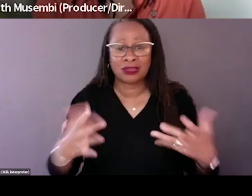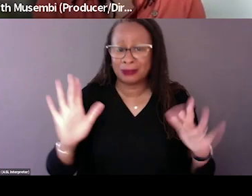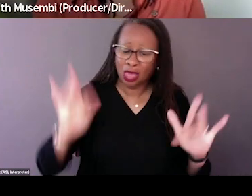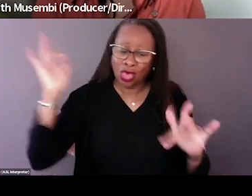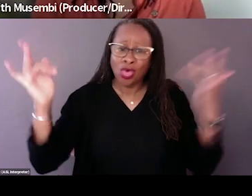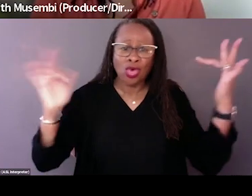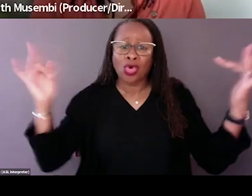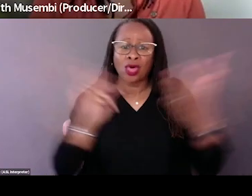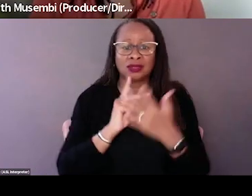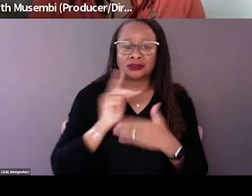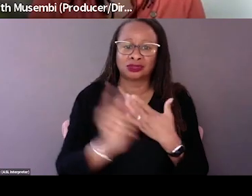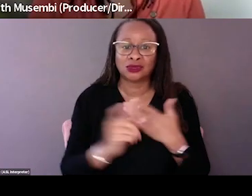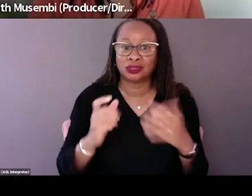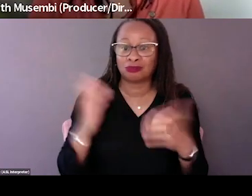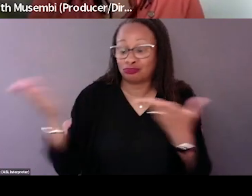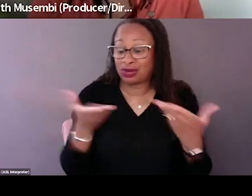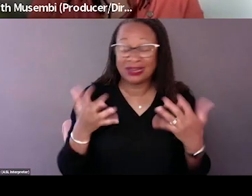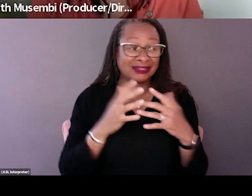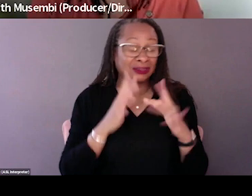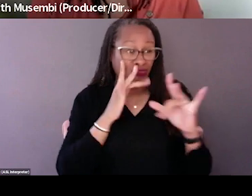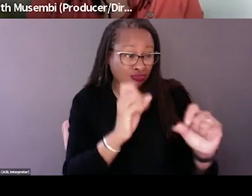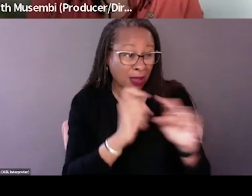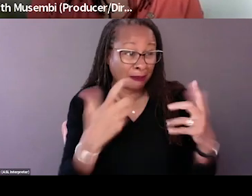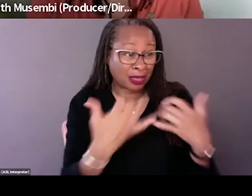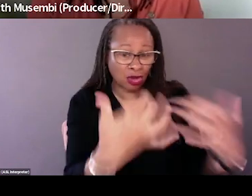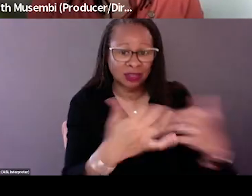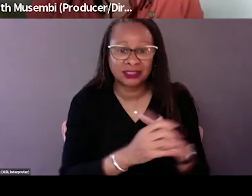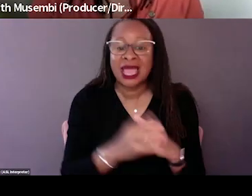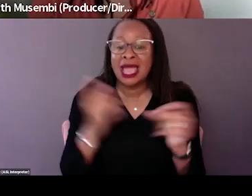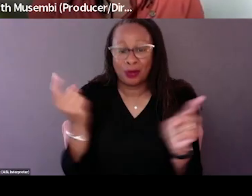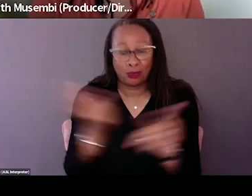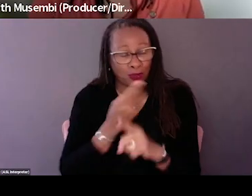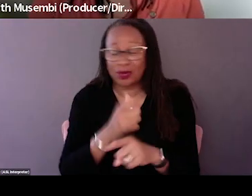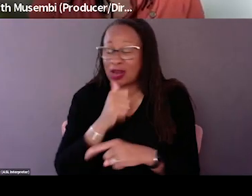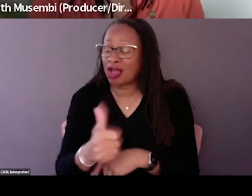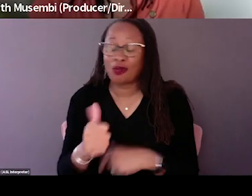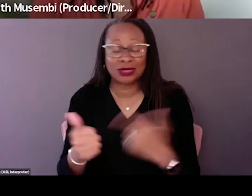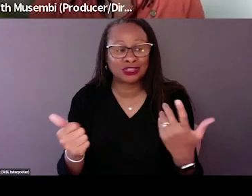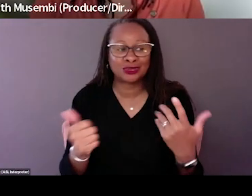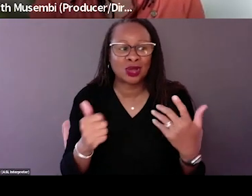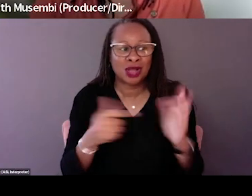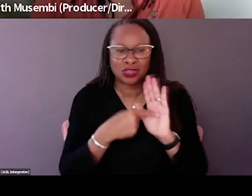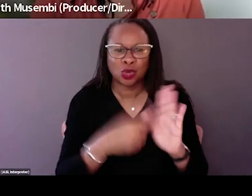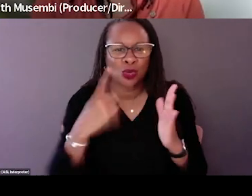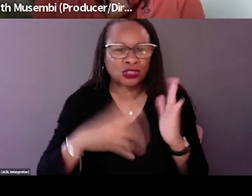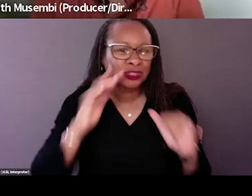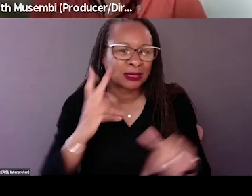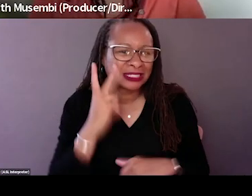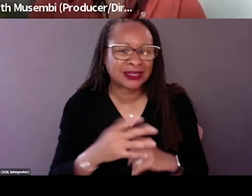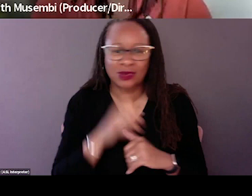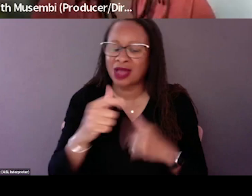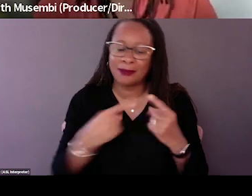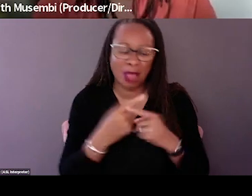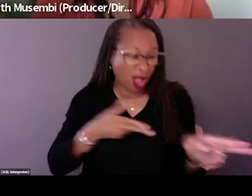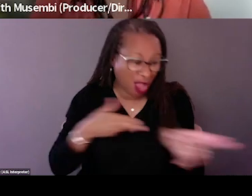big audience, and to say, right, we're going to purposely not film the kind of things that people come to these shows for. When we're not about hunts, we're not about fights, we're not about the